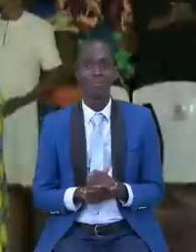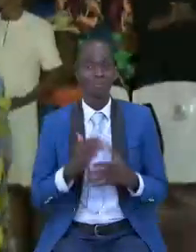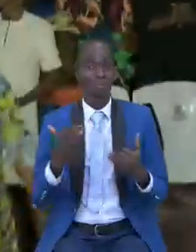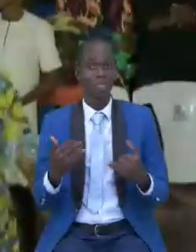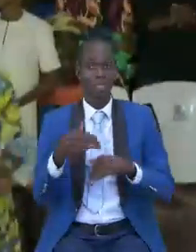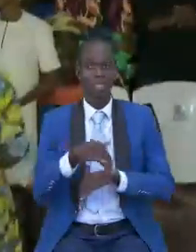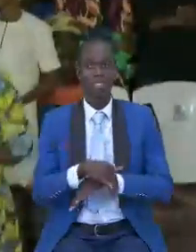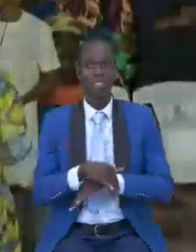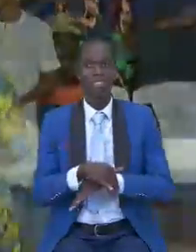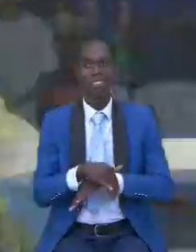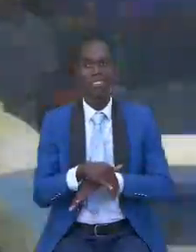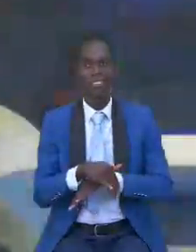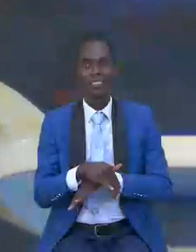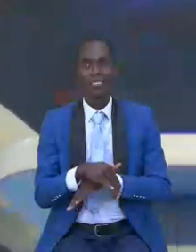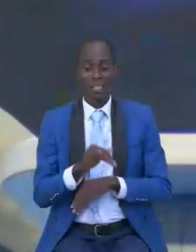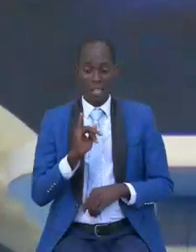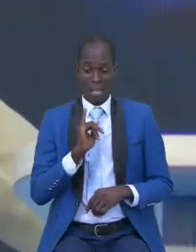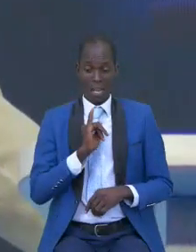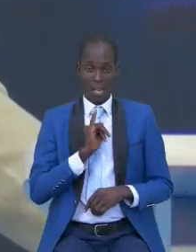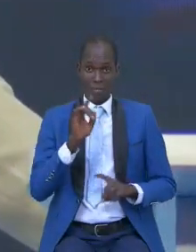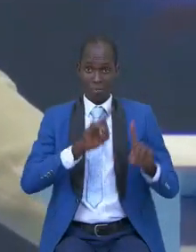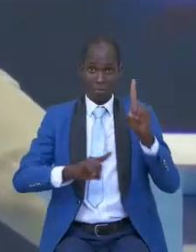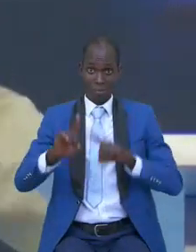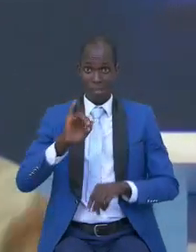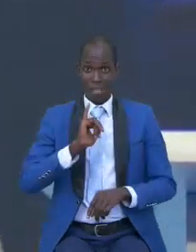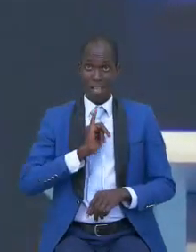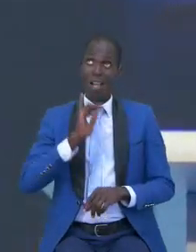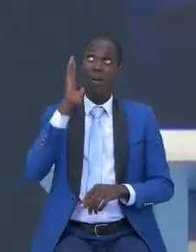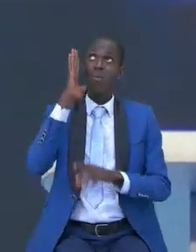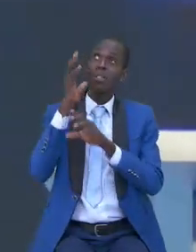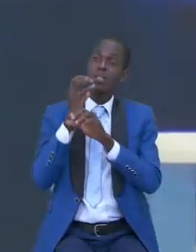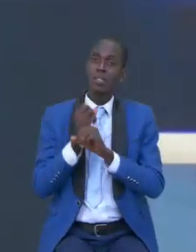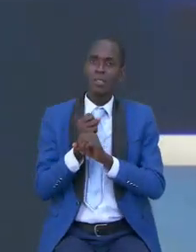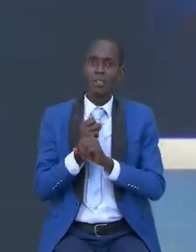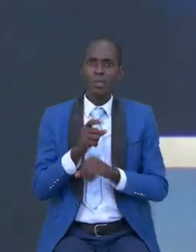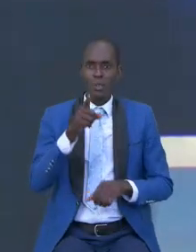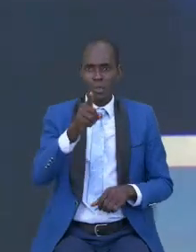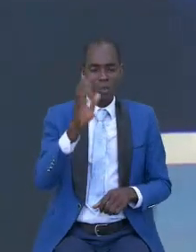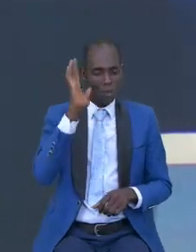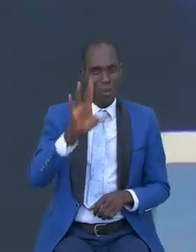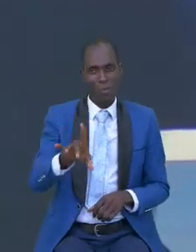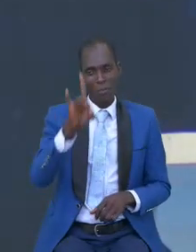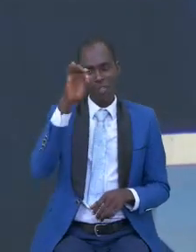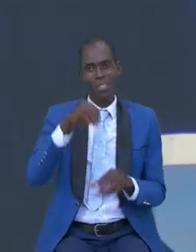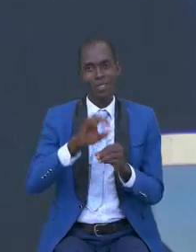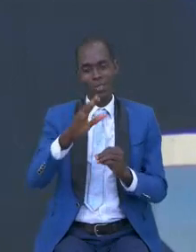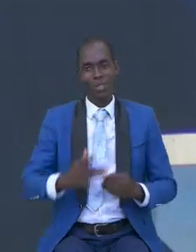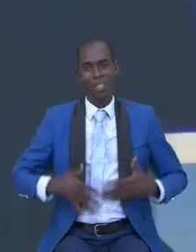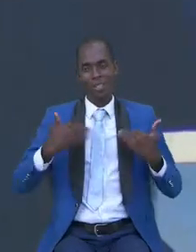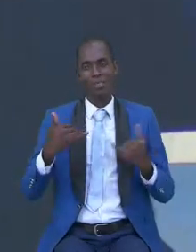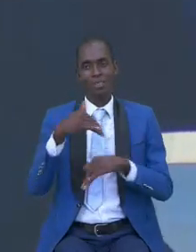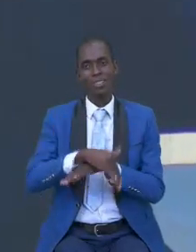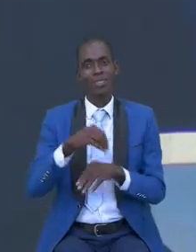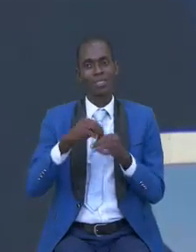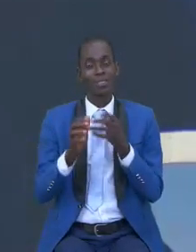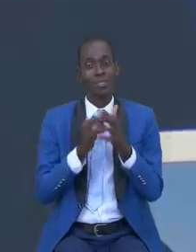Tonight, I will receive. And you will find in your life tonight that